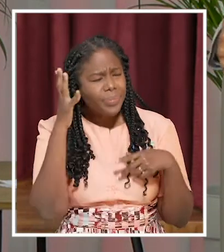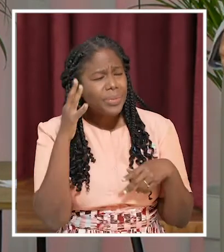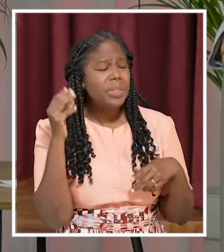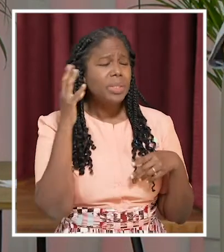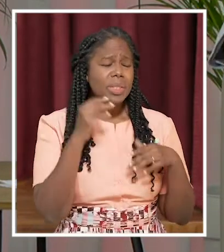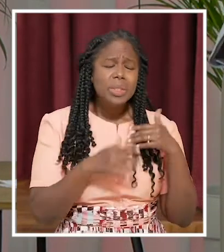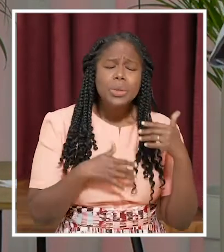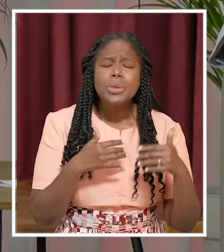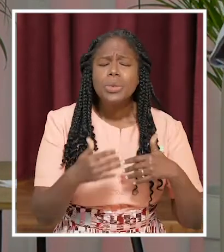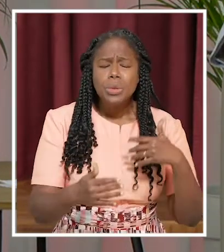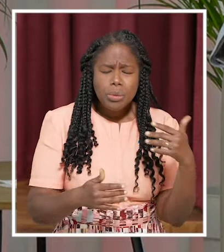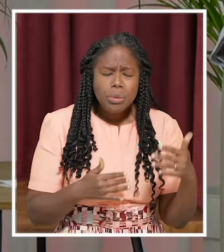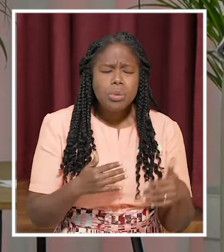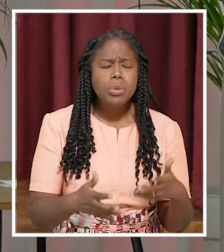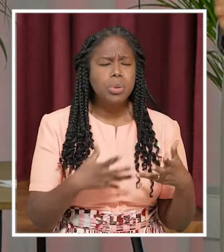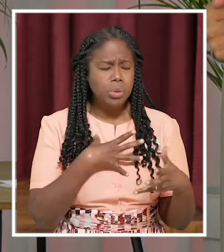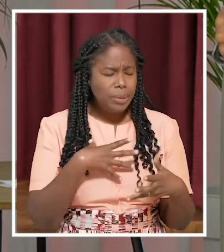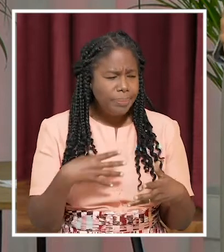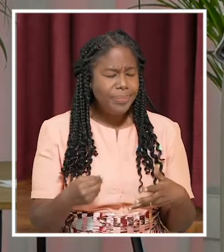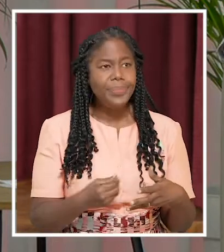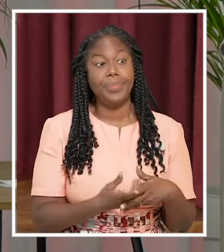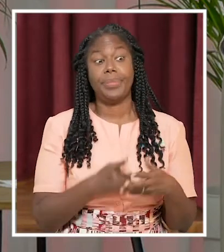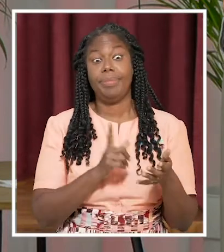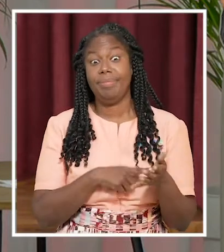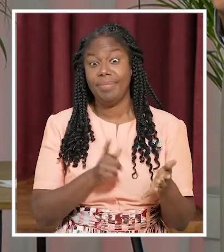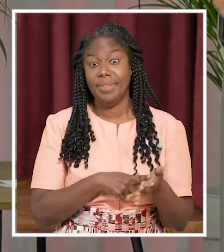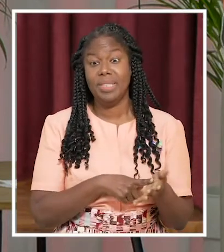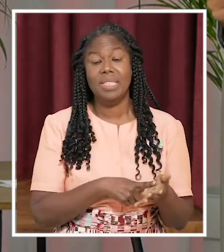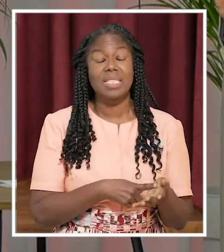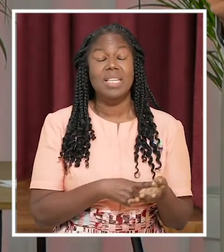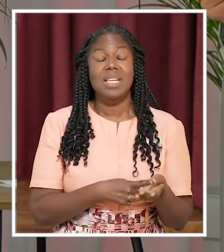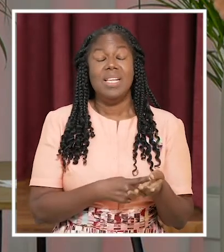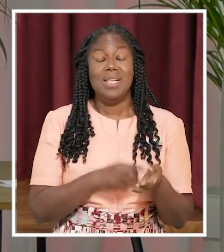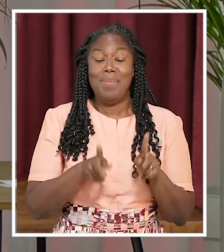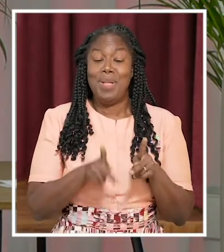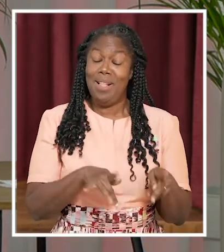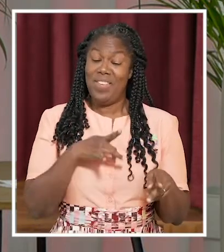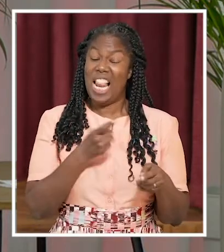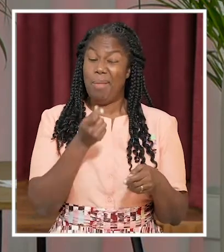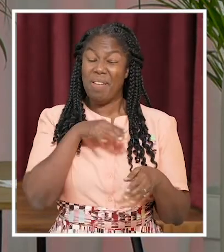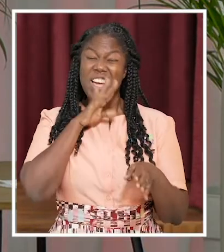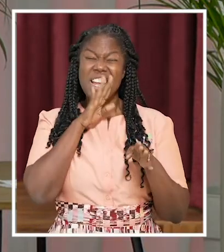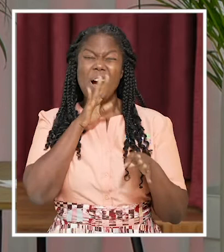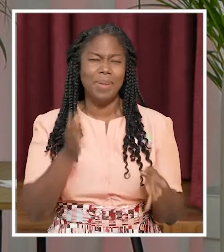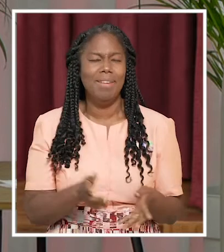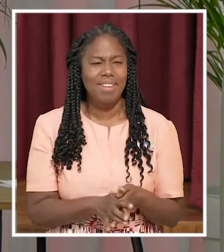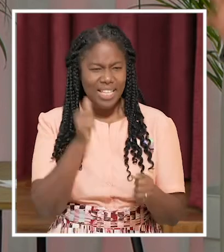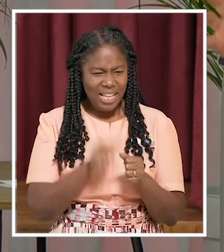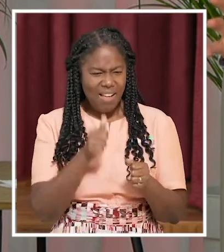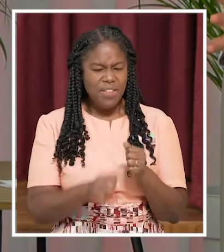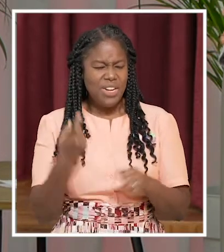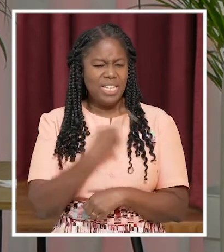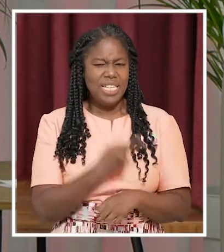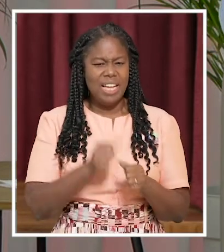who they kind of getting fed up of being bombarded with the news all the time of every day is something